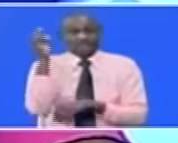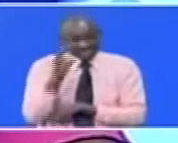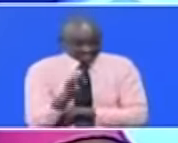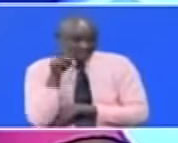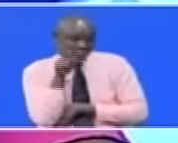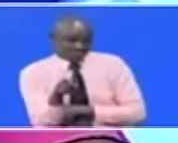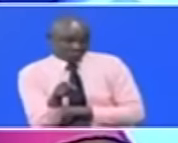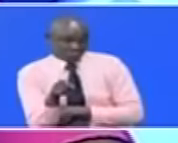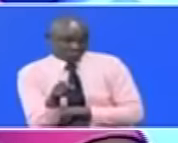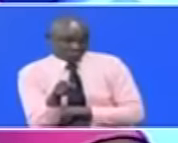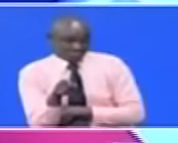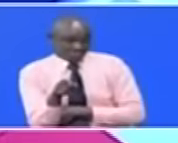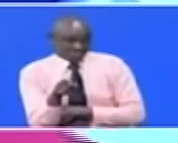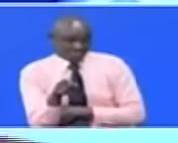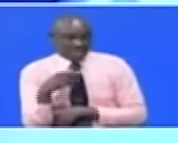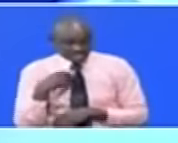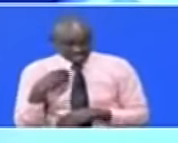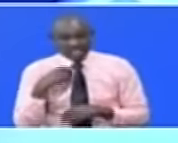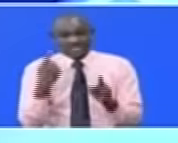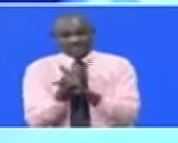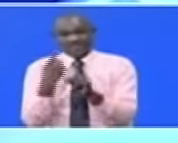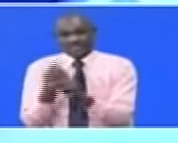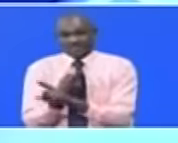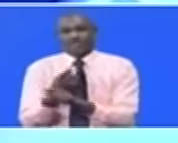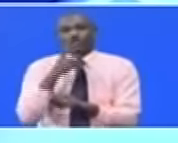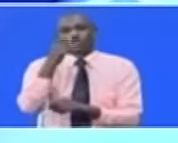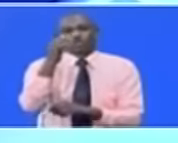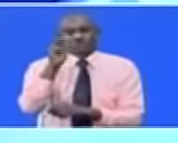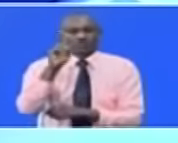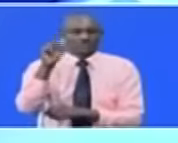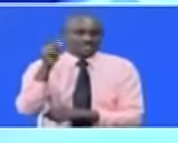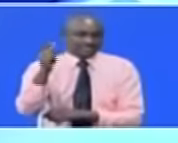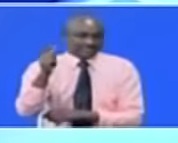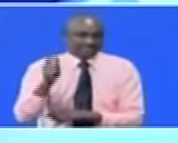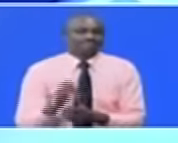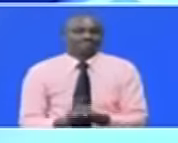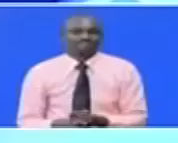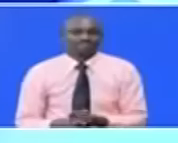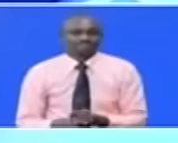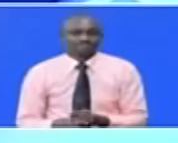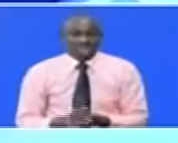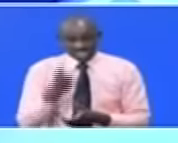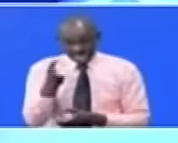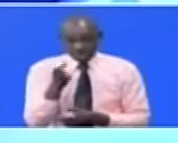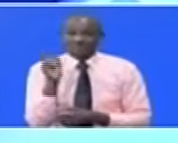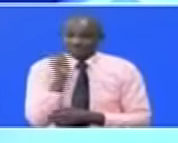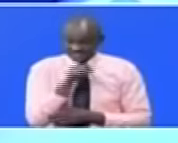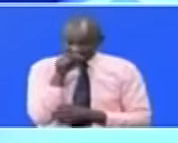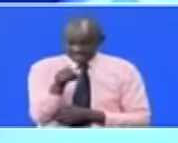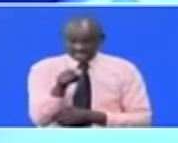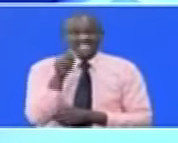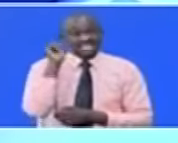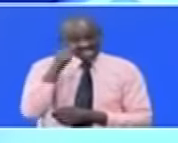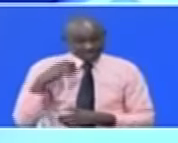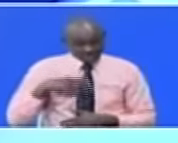rise in the respective retail prices. Now, as we wind up 2015, Kenyans